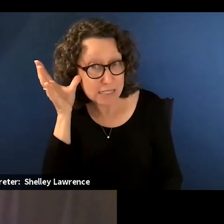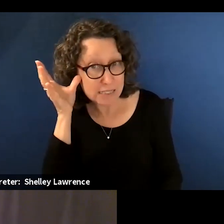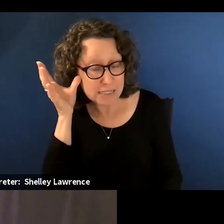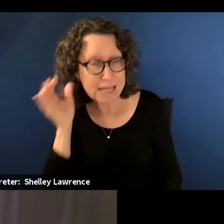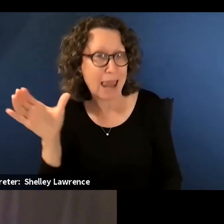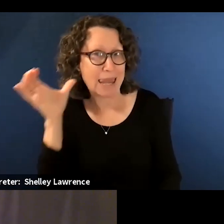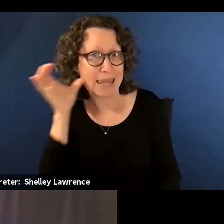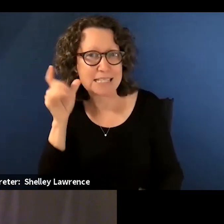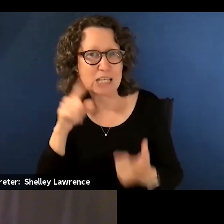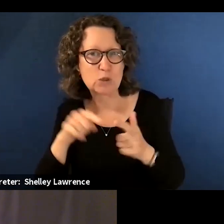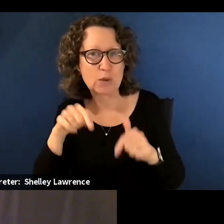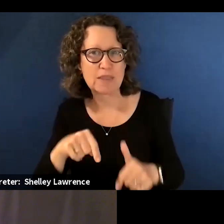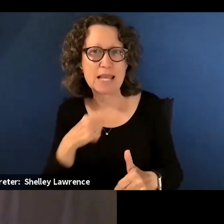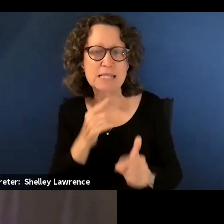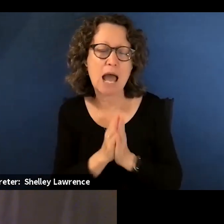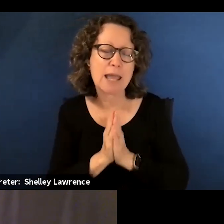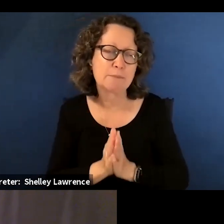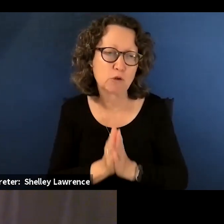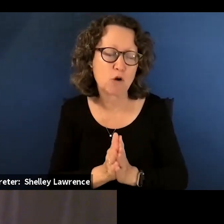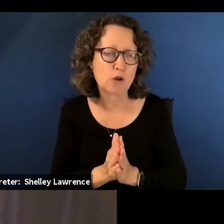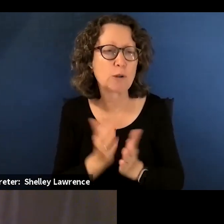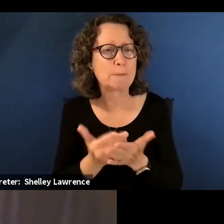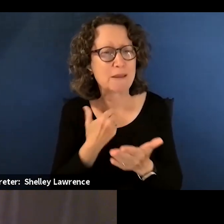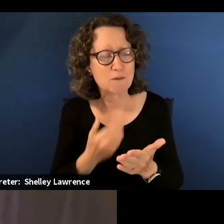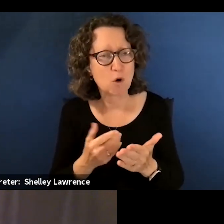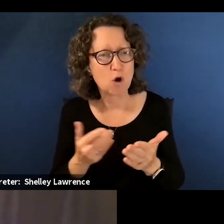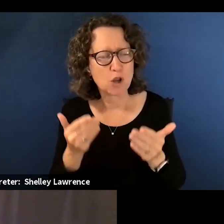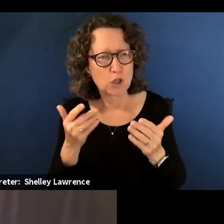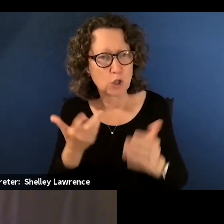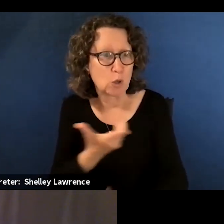listening to this, I implore you, before you inject your